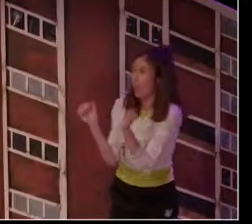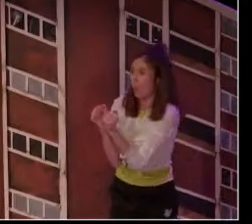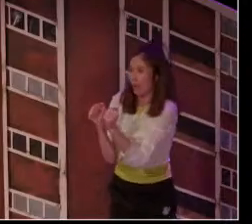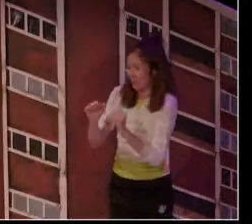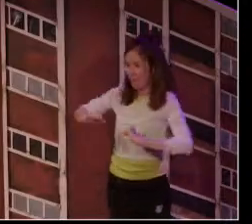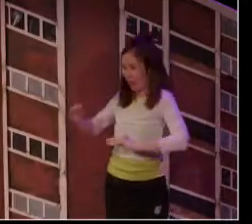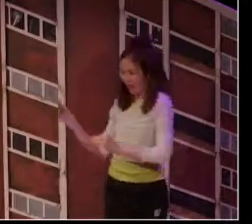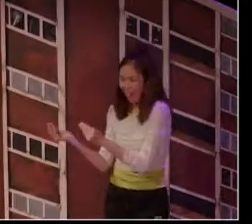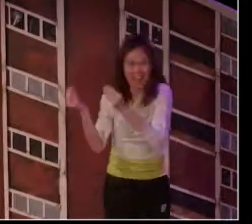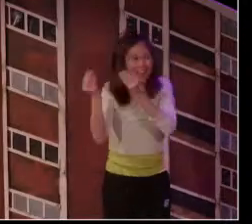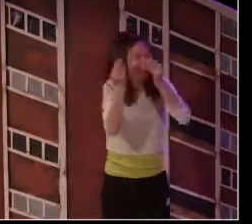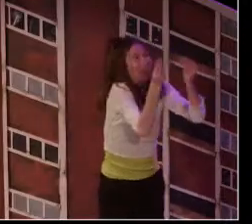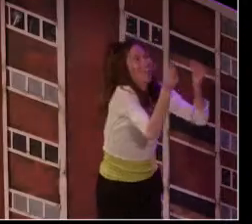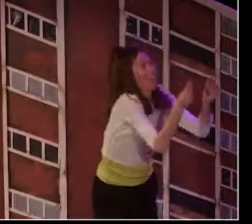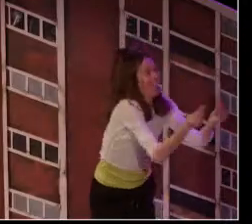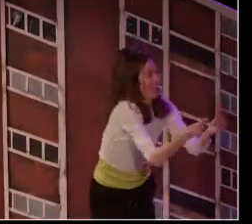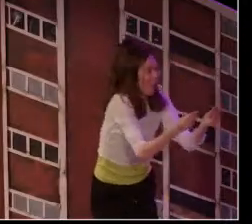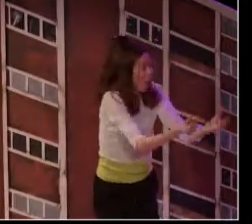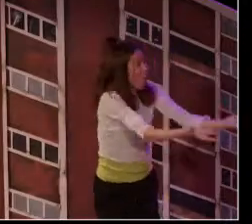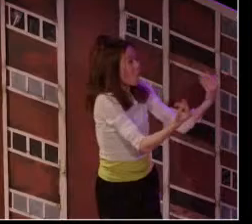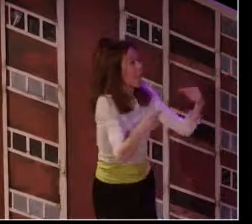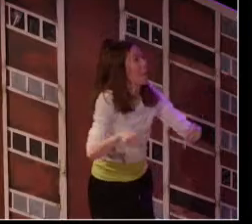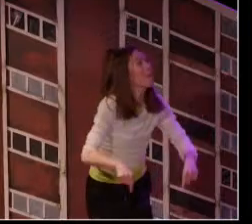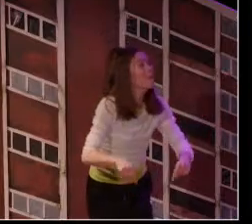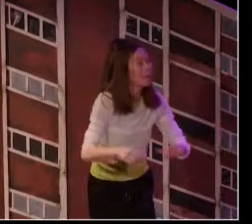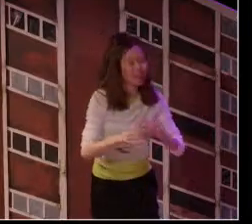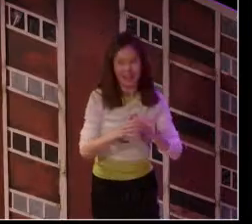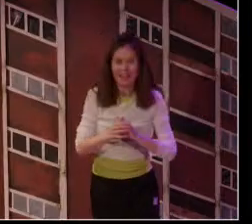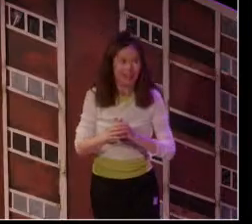and welcome to our shearing.